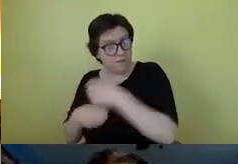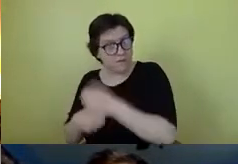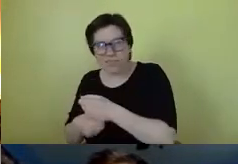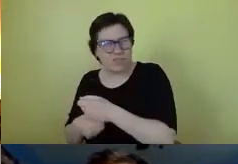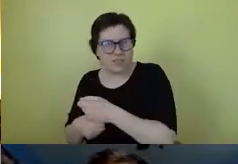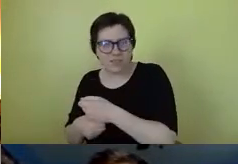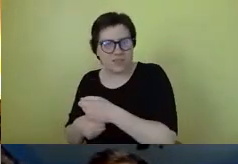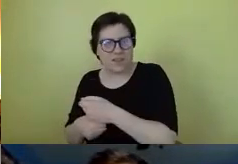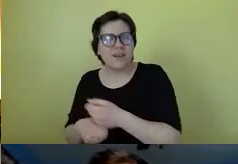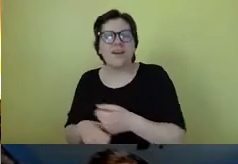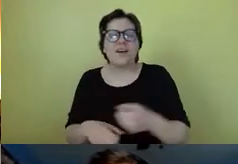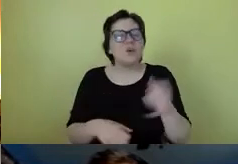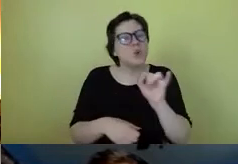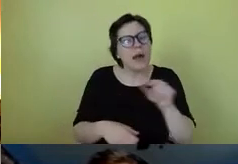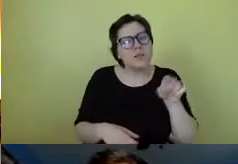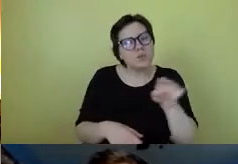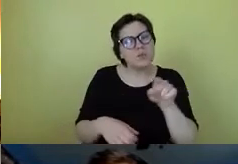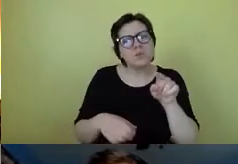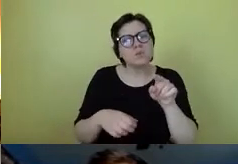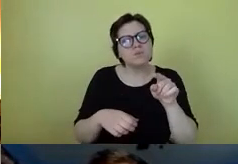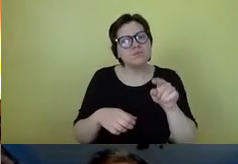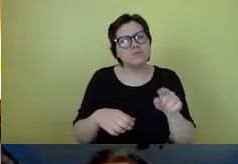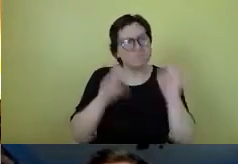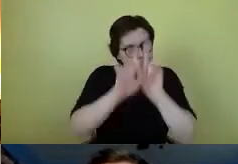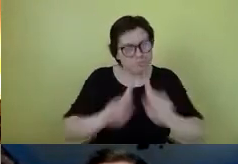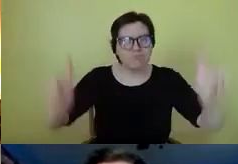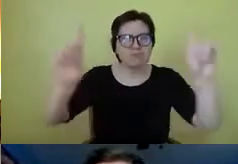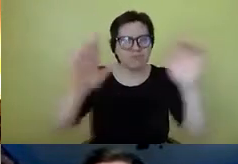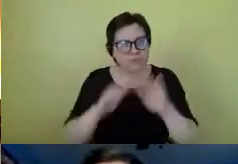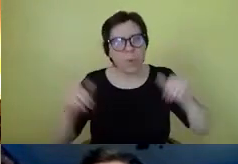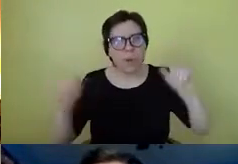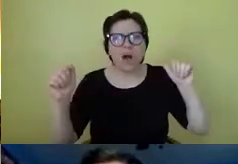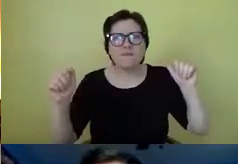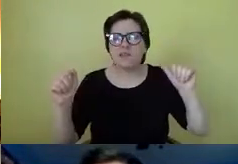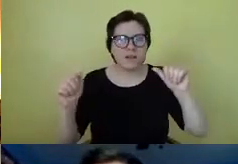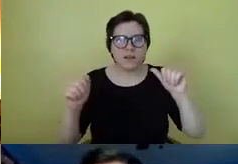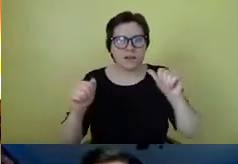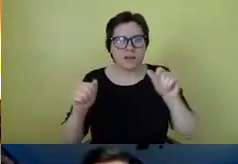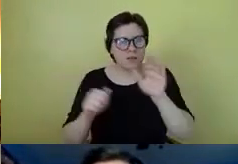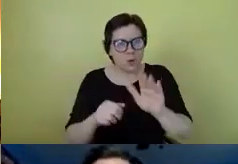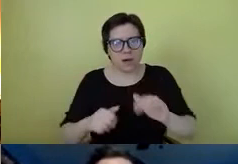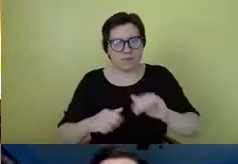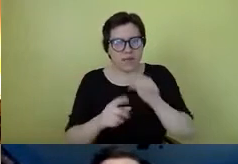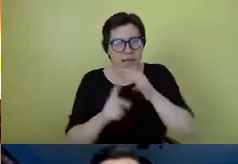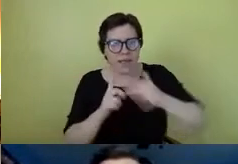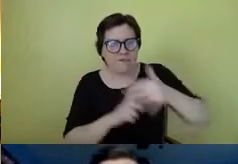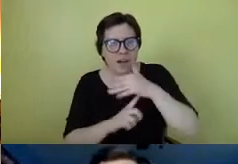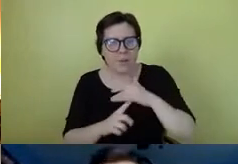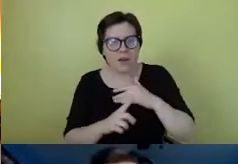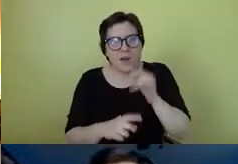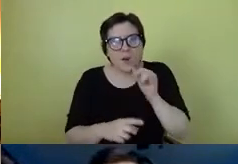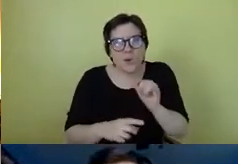go off, you know, you're no longer in an environment where it's safe. You're no longer in an environment